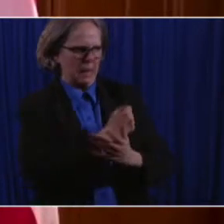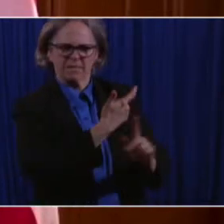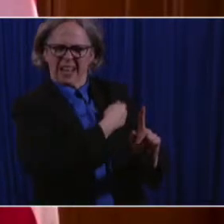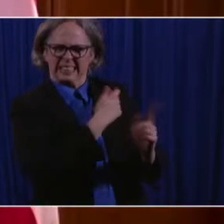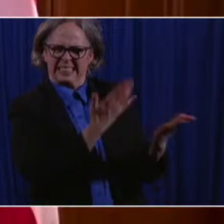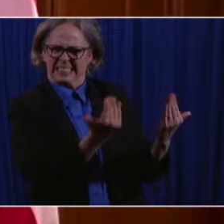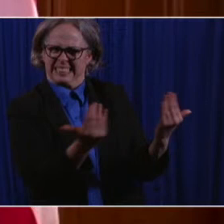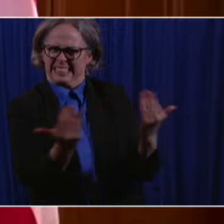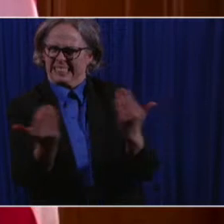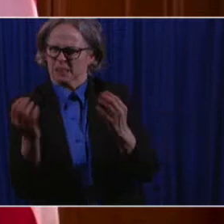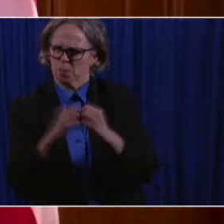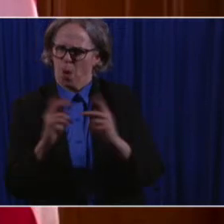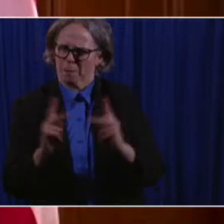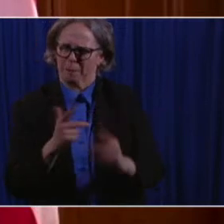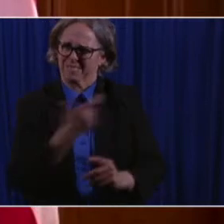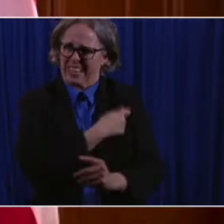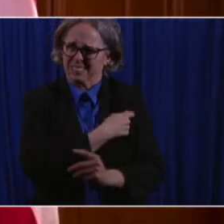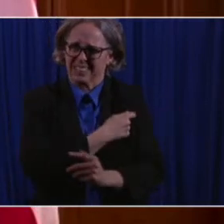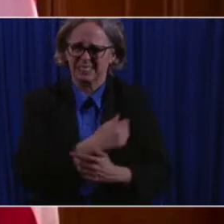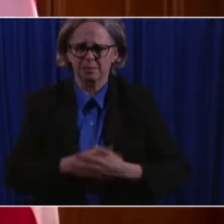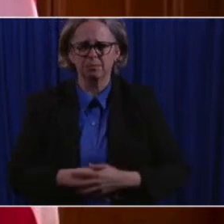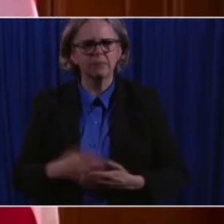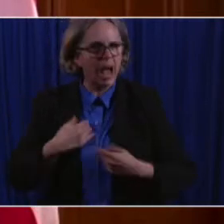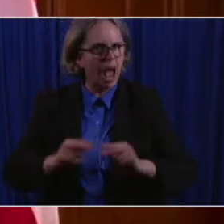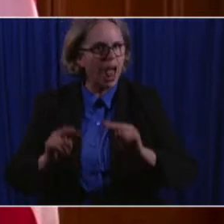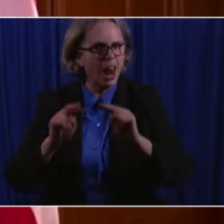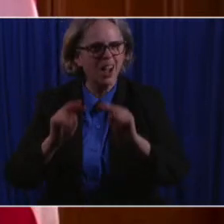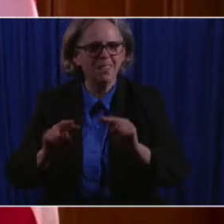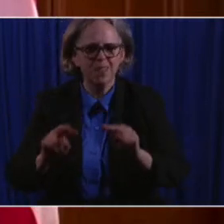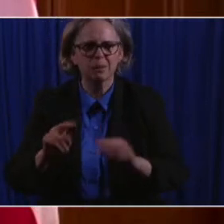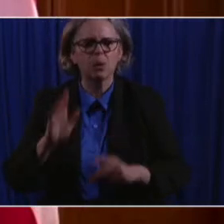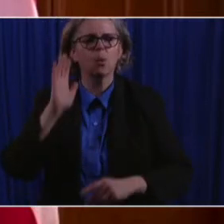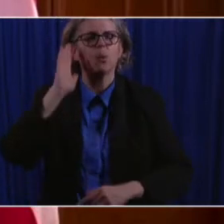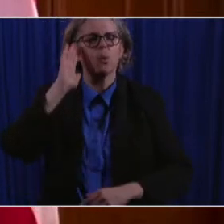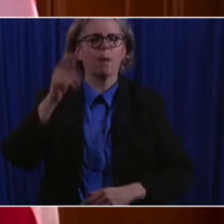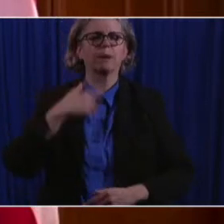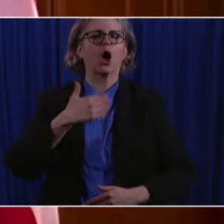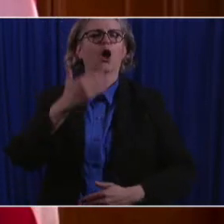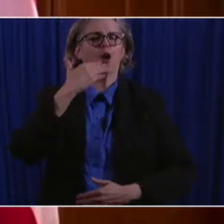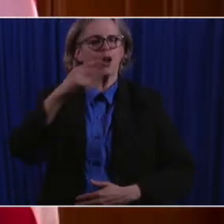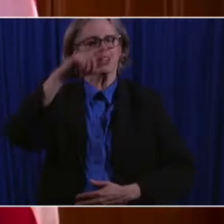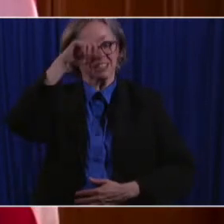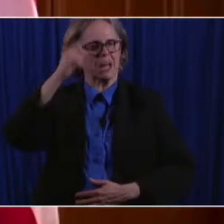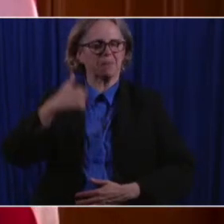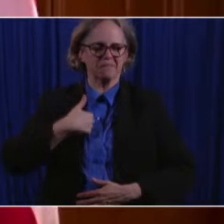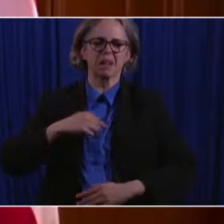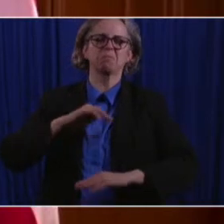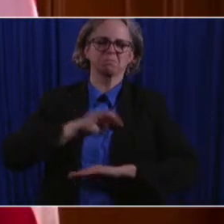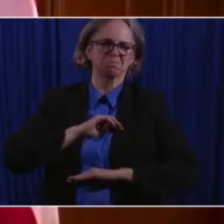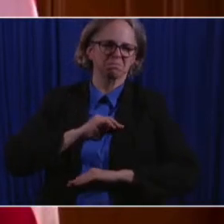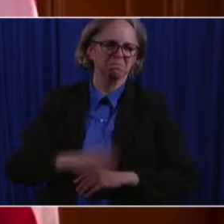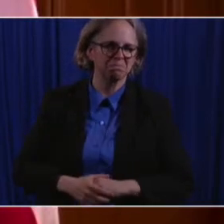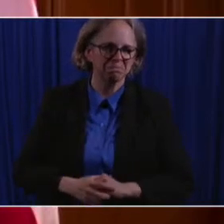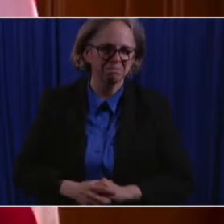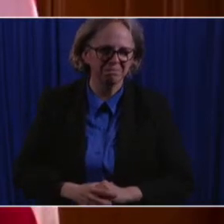good summer, and I still think it will. Just a couple maybe other